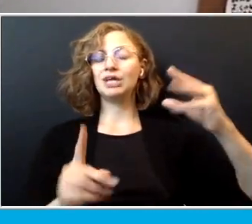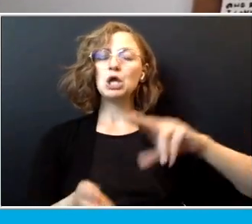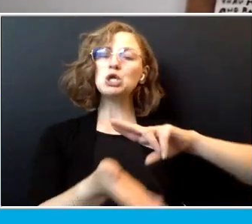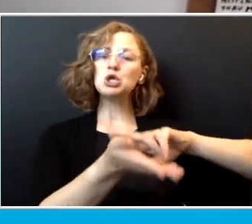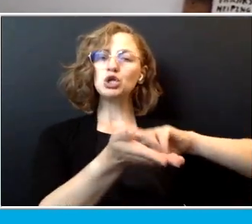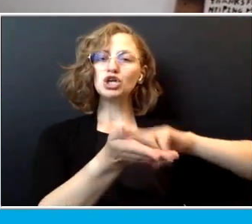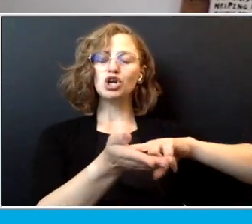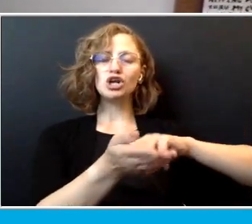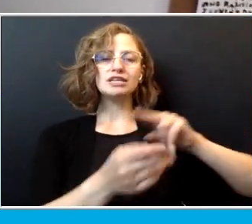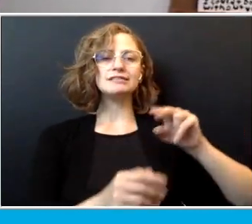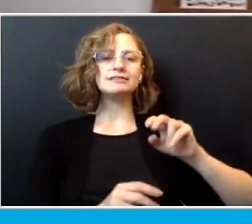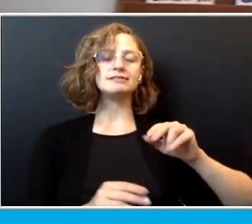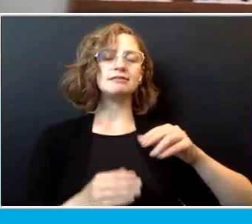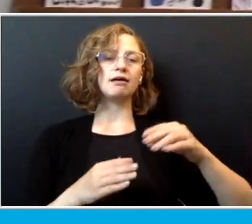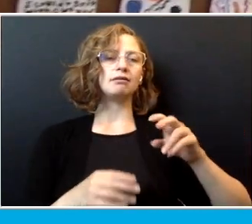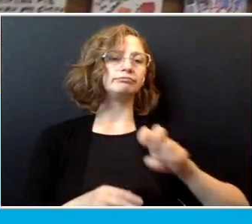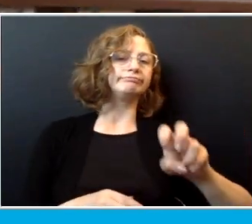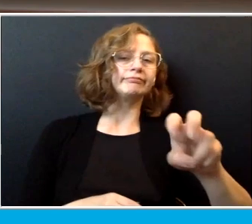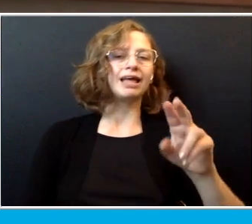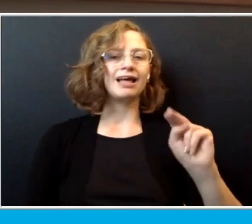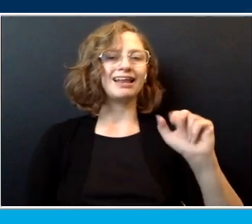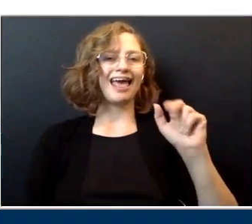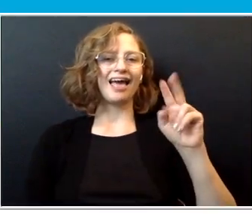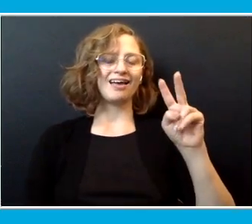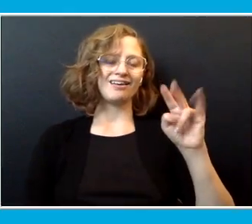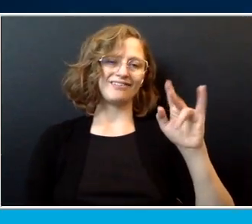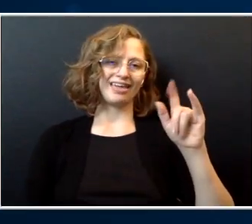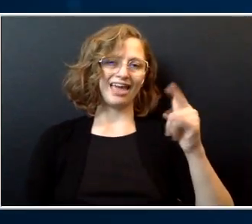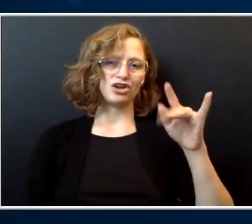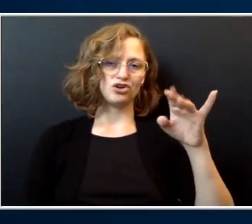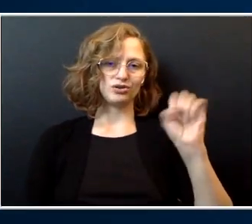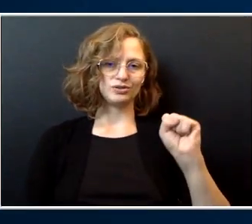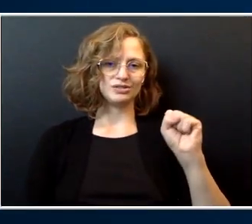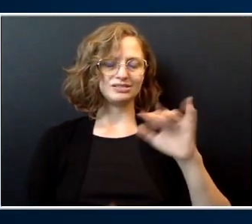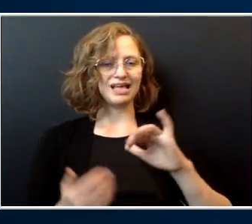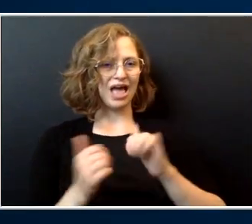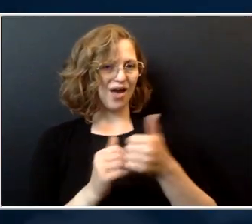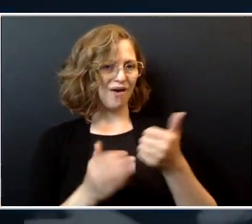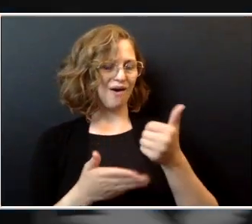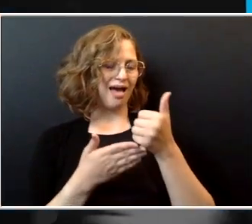compassion helps guide patients through a nerve-wracking time. Friday at 8.